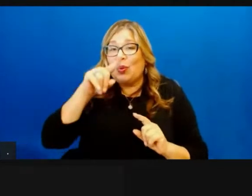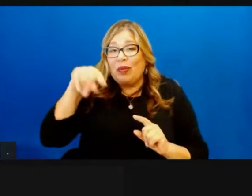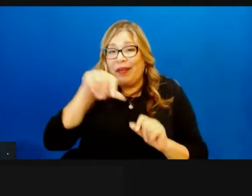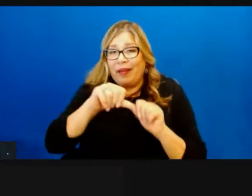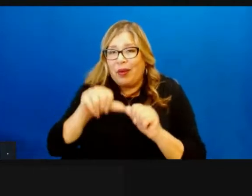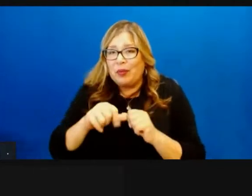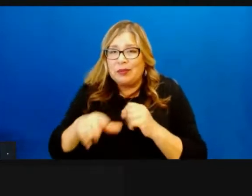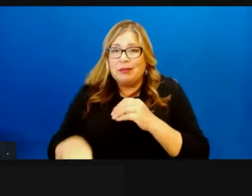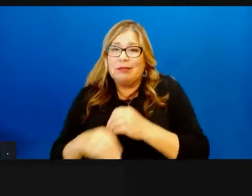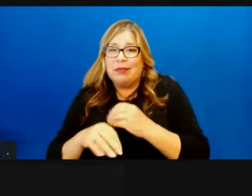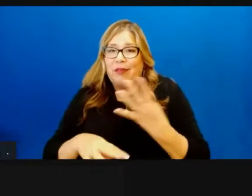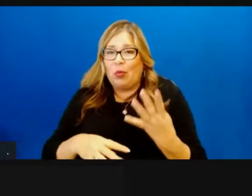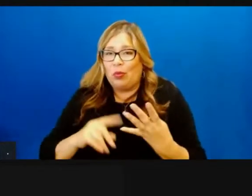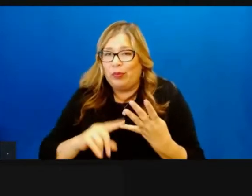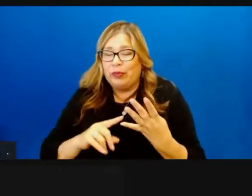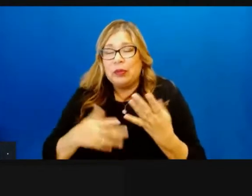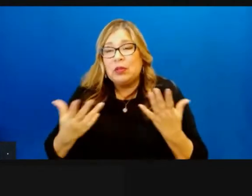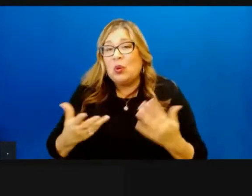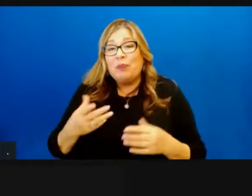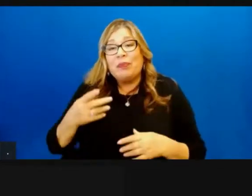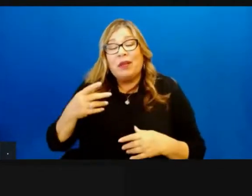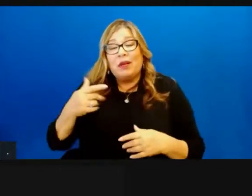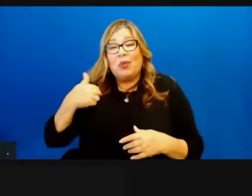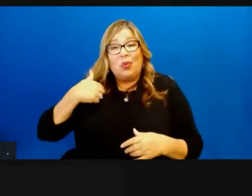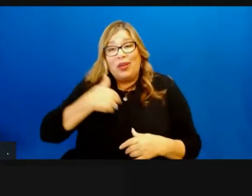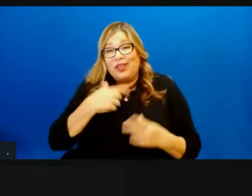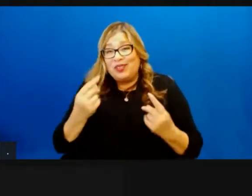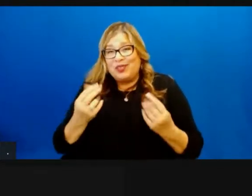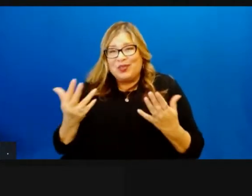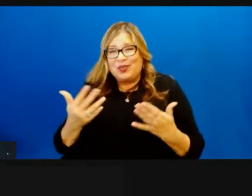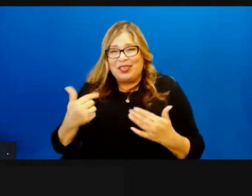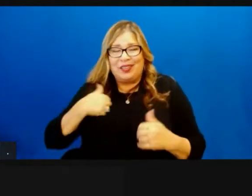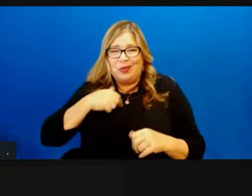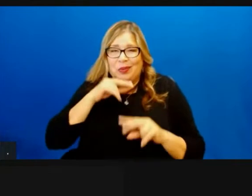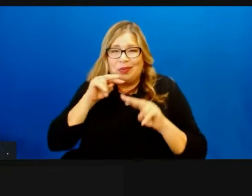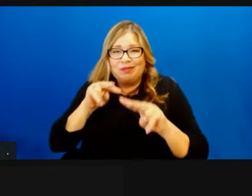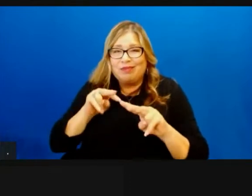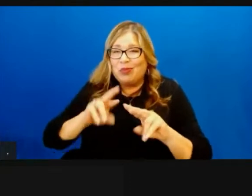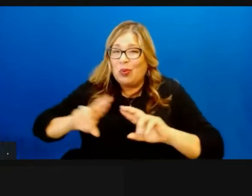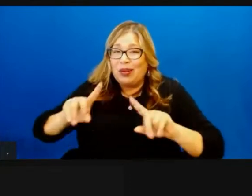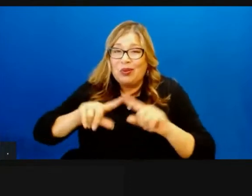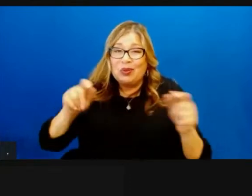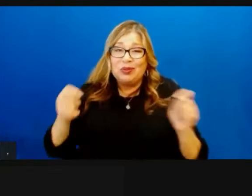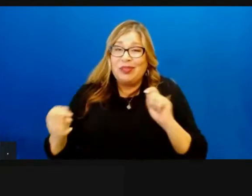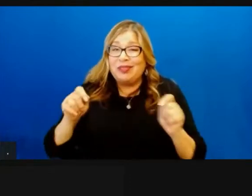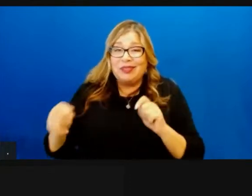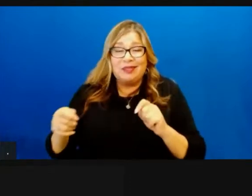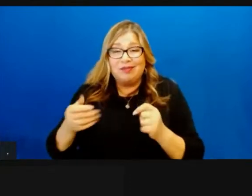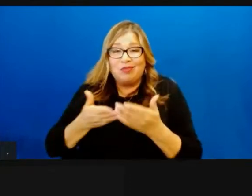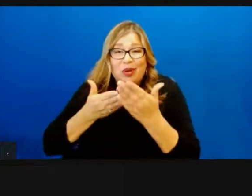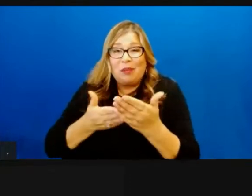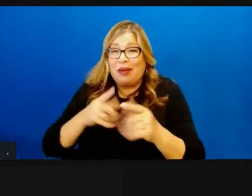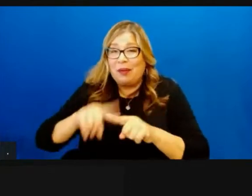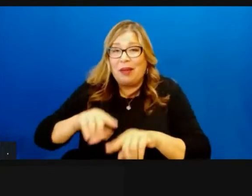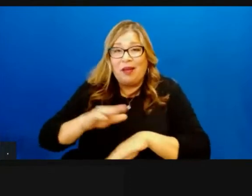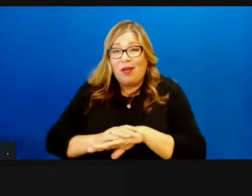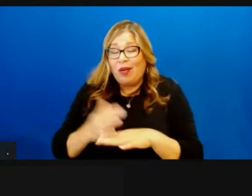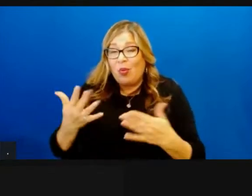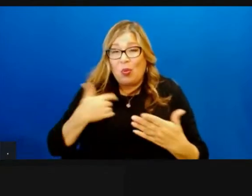stand ready to adjust based on what the science and the clinical trials show us and our real world